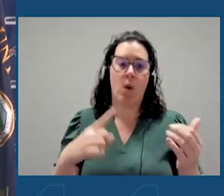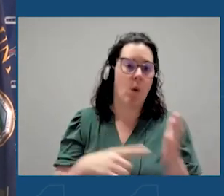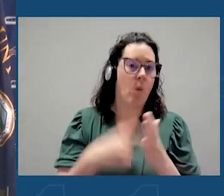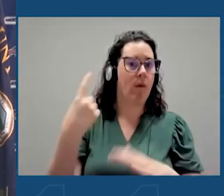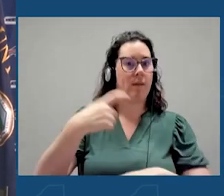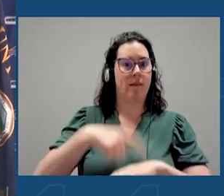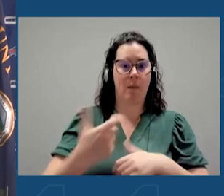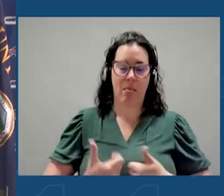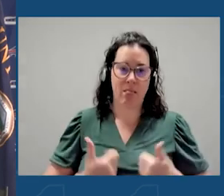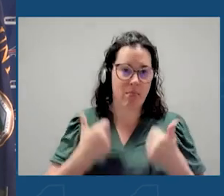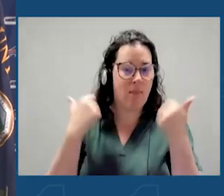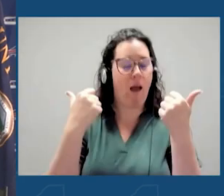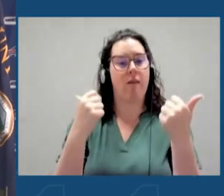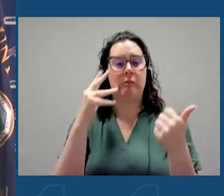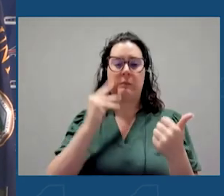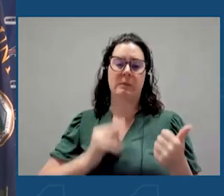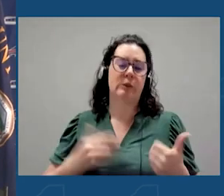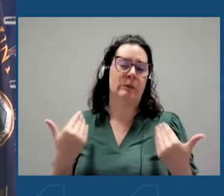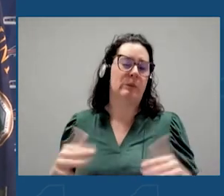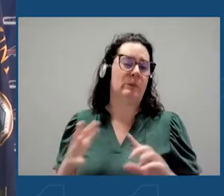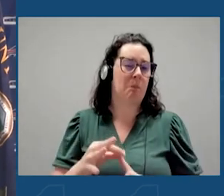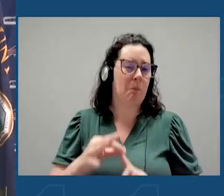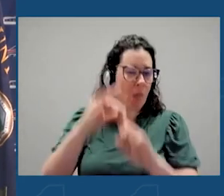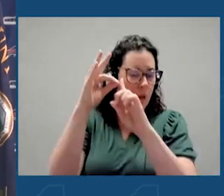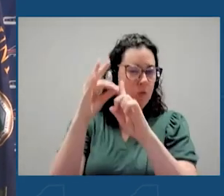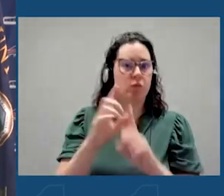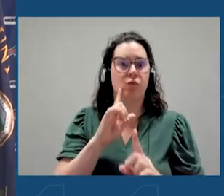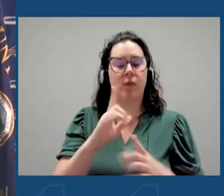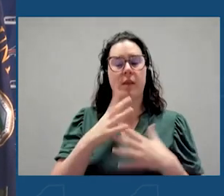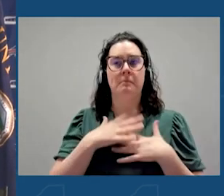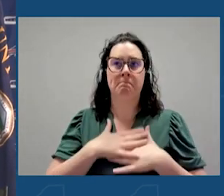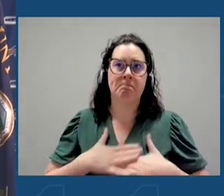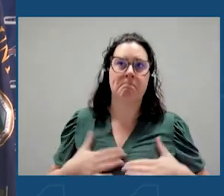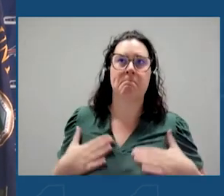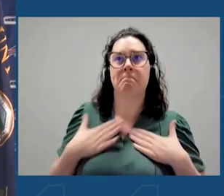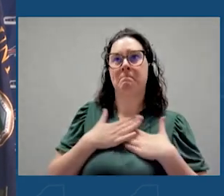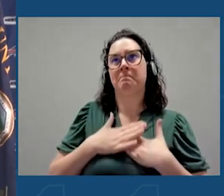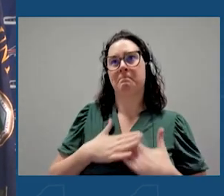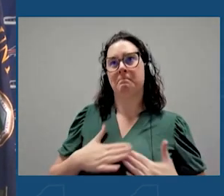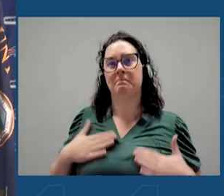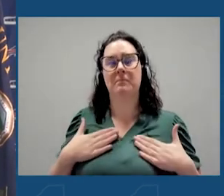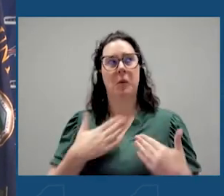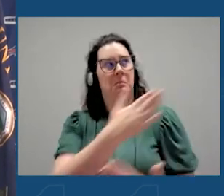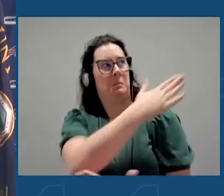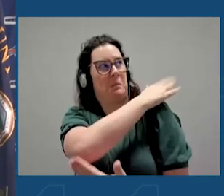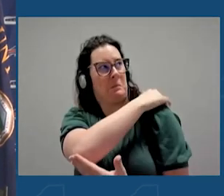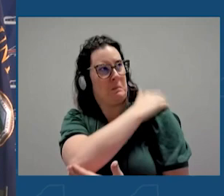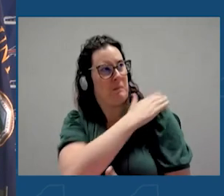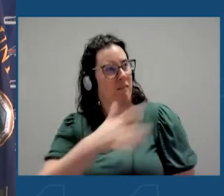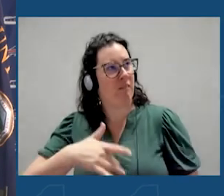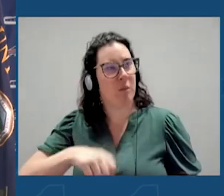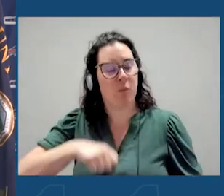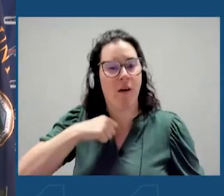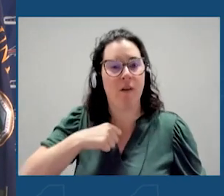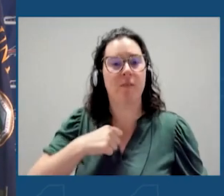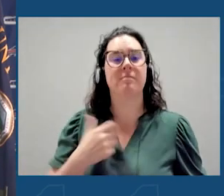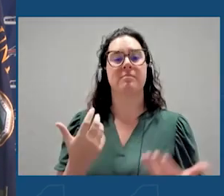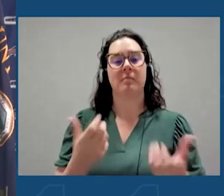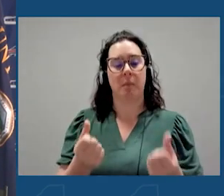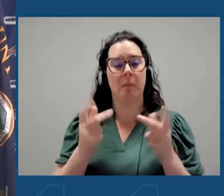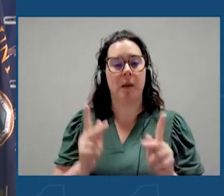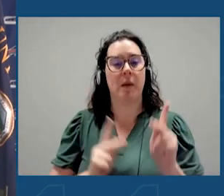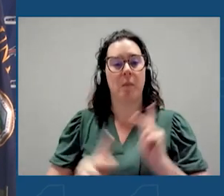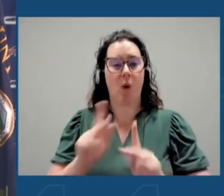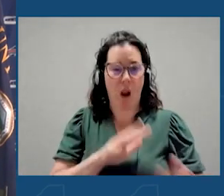once-in-a-lifetime experience. So soak it up and pat yourself on the back today. People across the world know